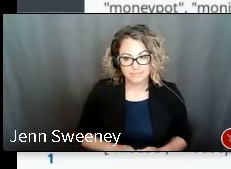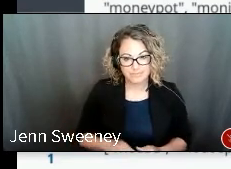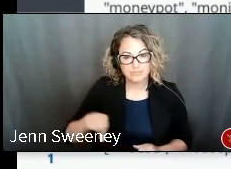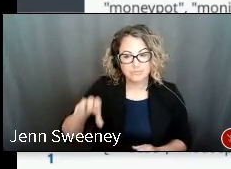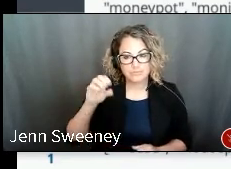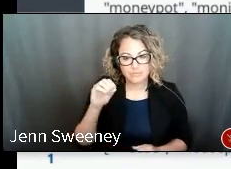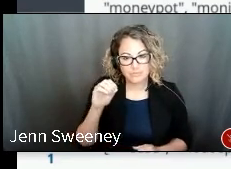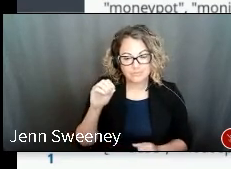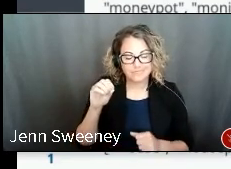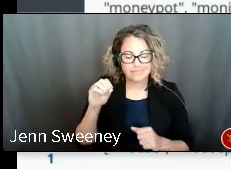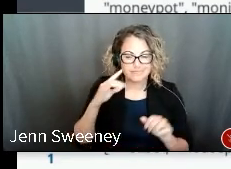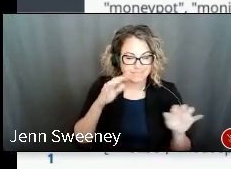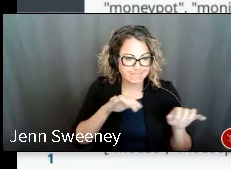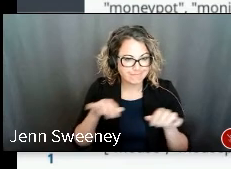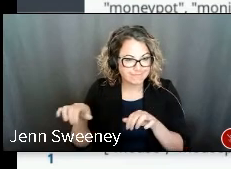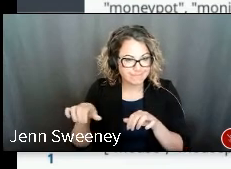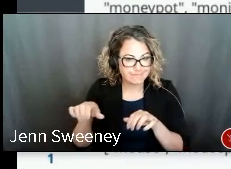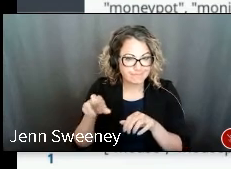Normalized,